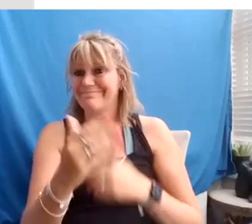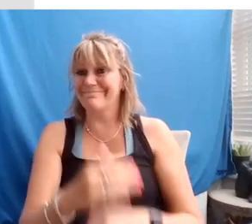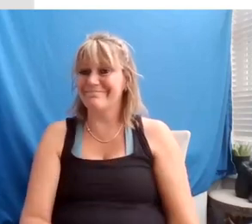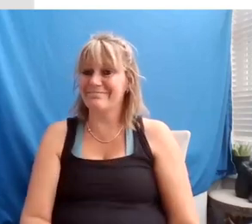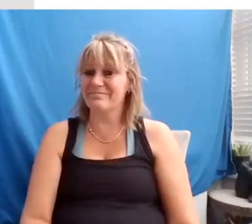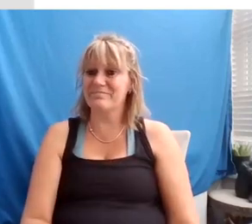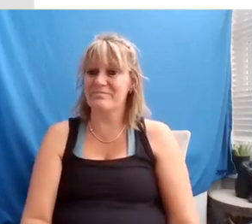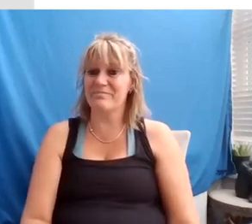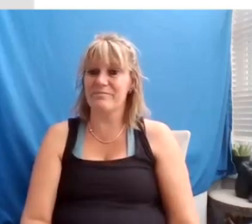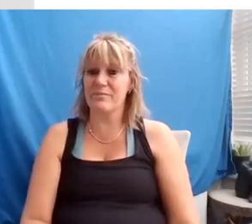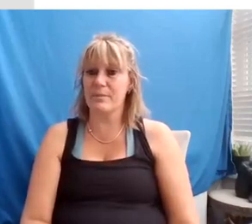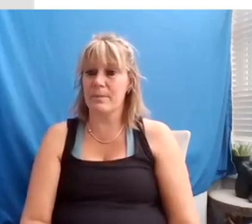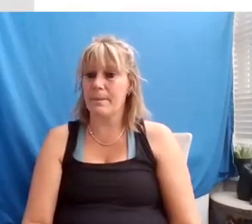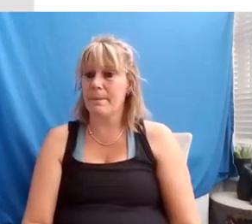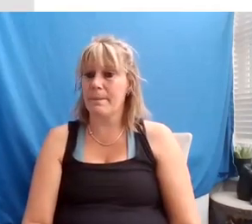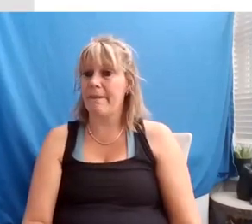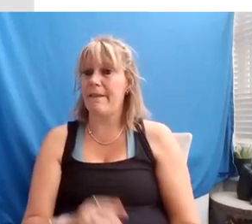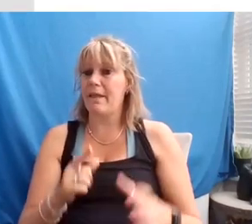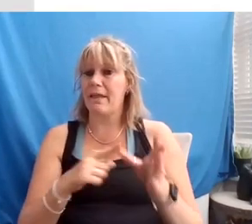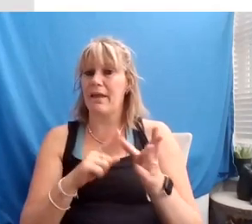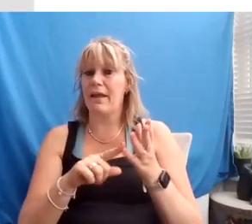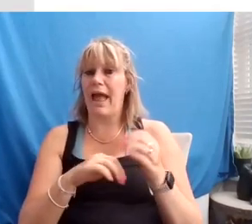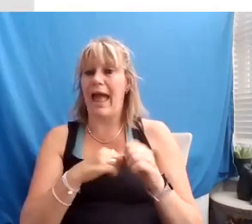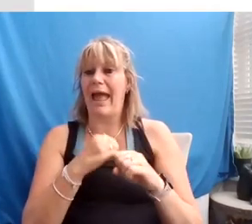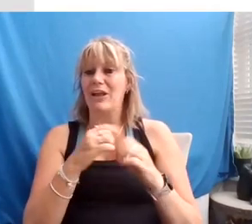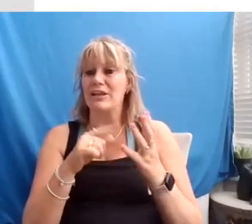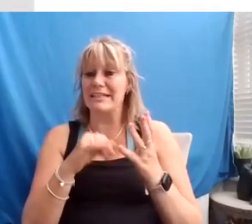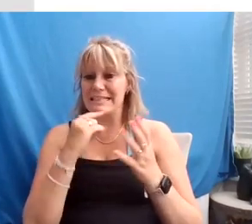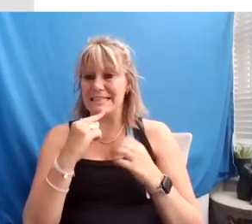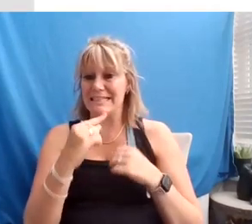you. Yeah, wonky is good.